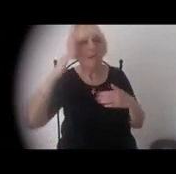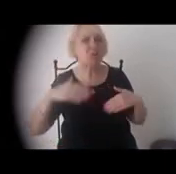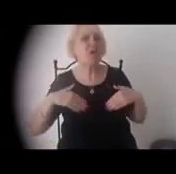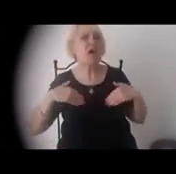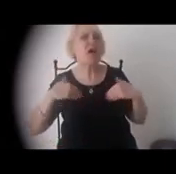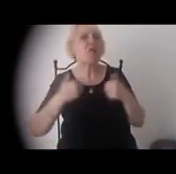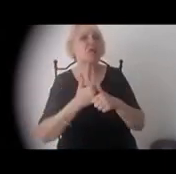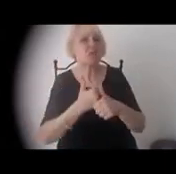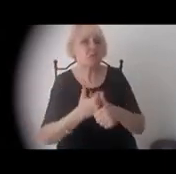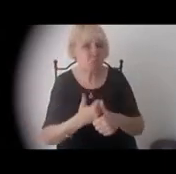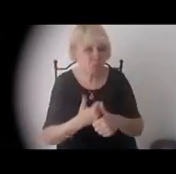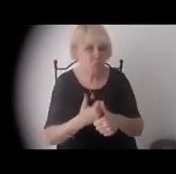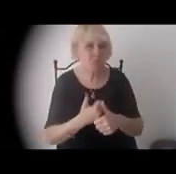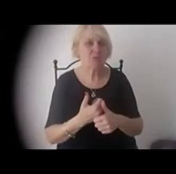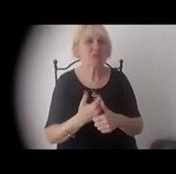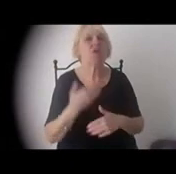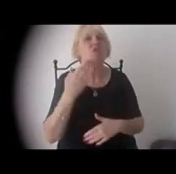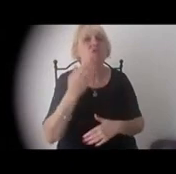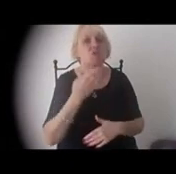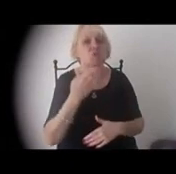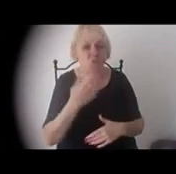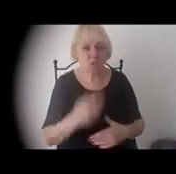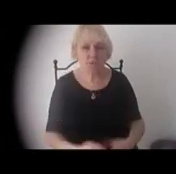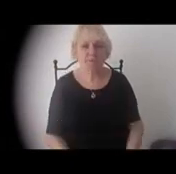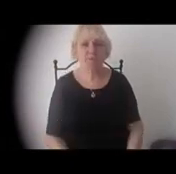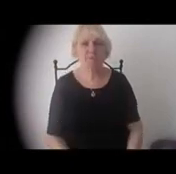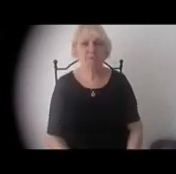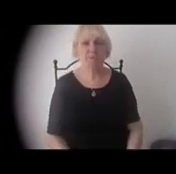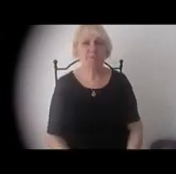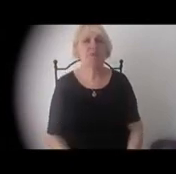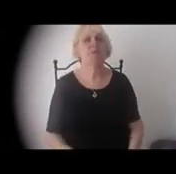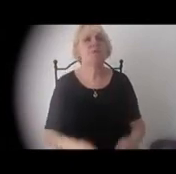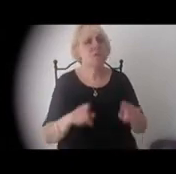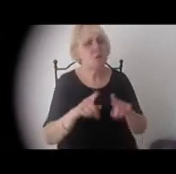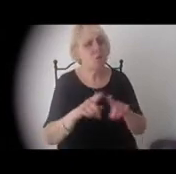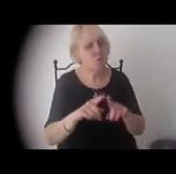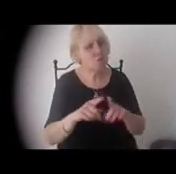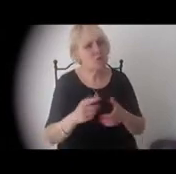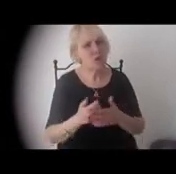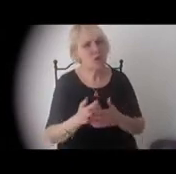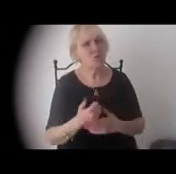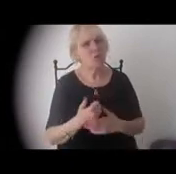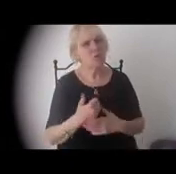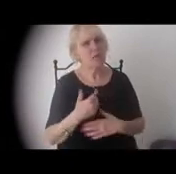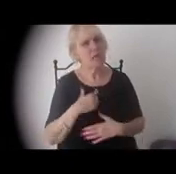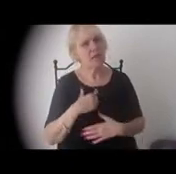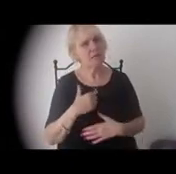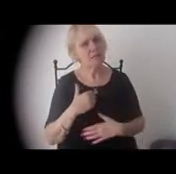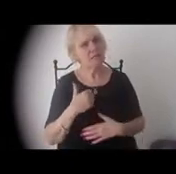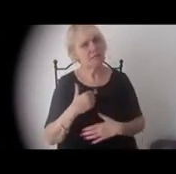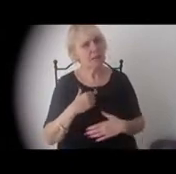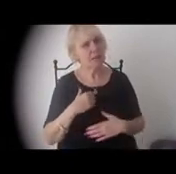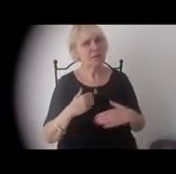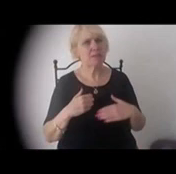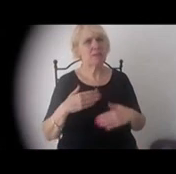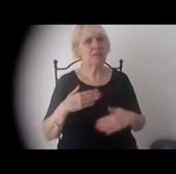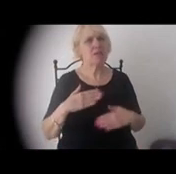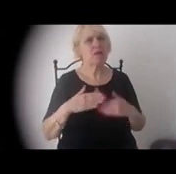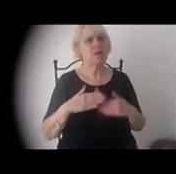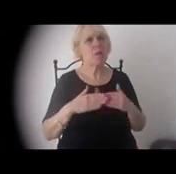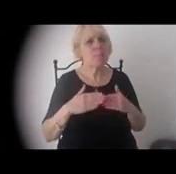teams in school. But besides that, there's also been an expectation that there needs to be much more